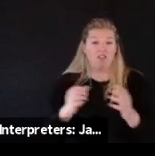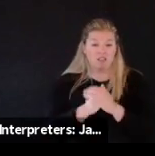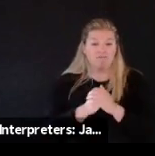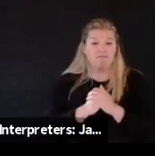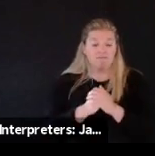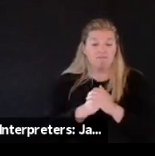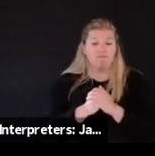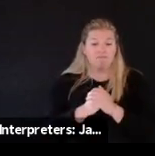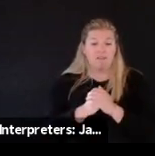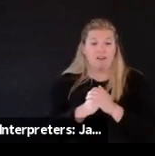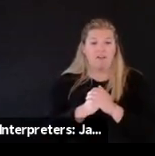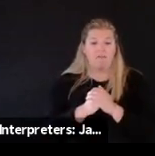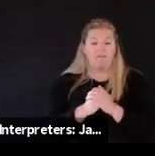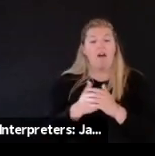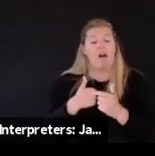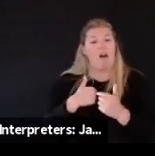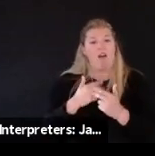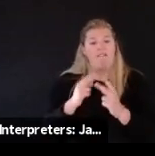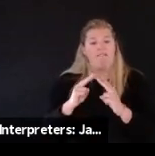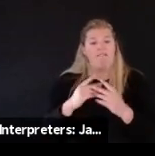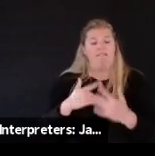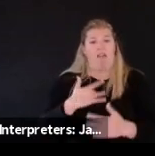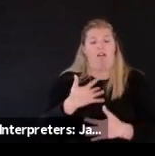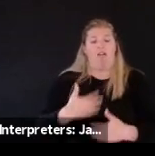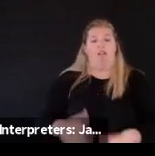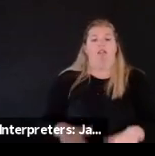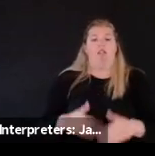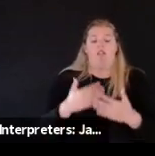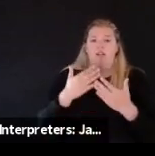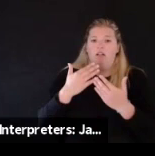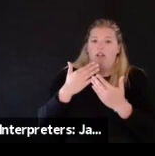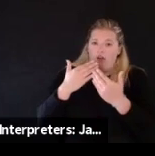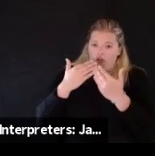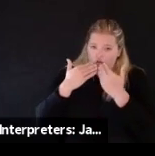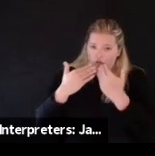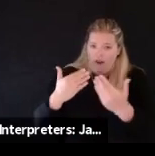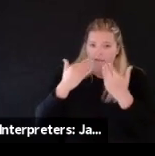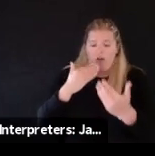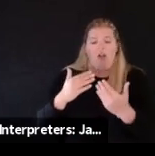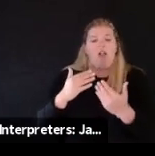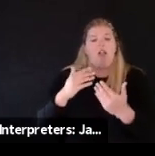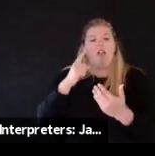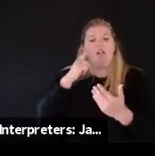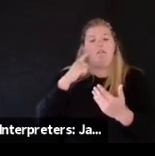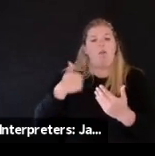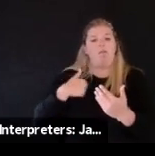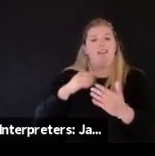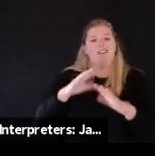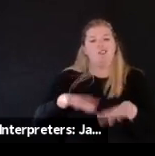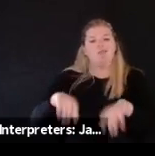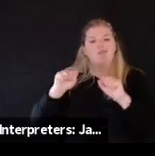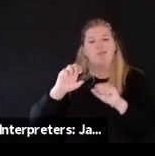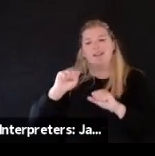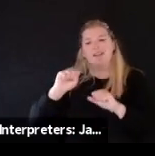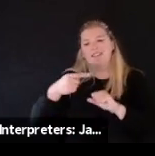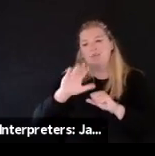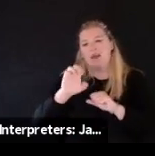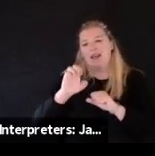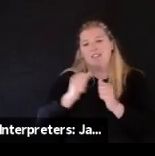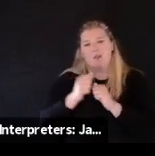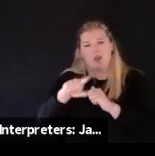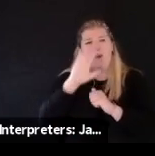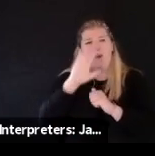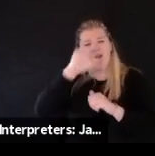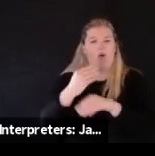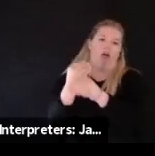And I am incredibly grateful for the opportunity to share space with you, whether it's virtual, whether it's only for an hour and a half,